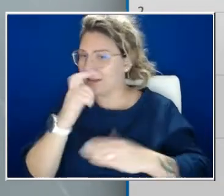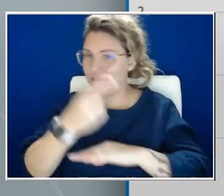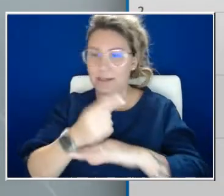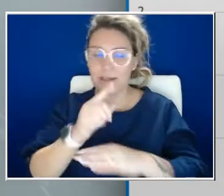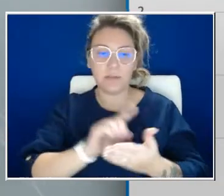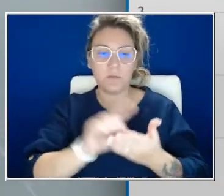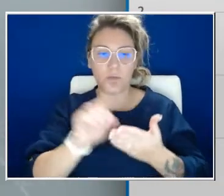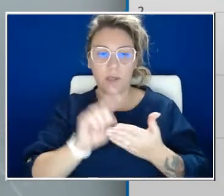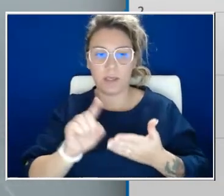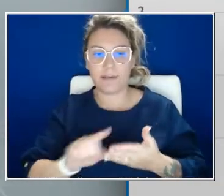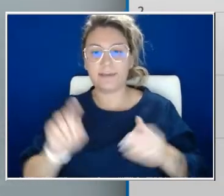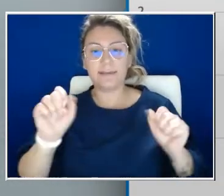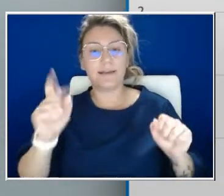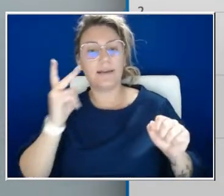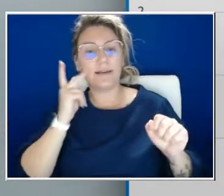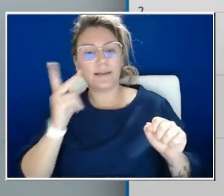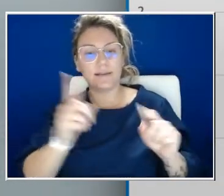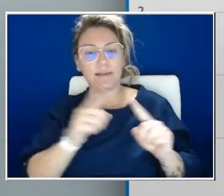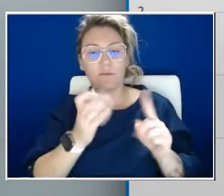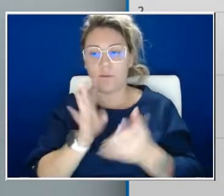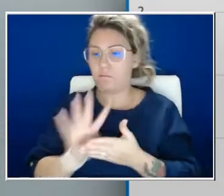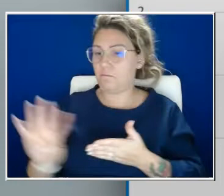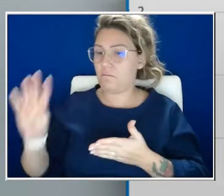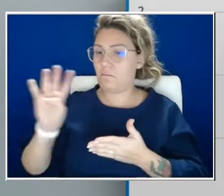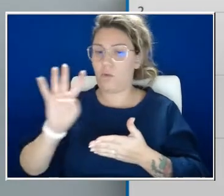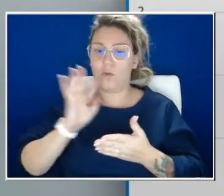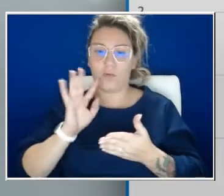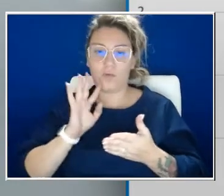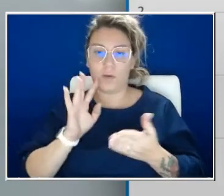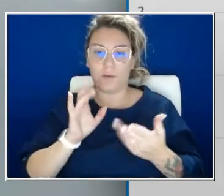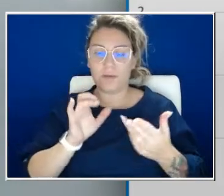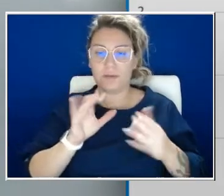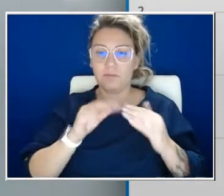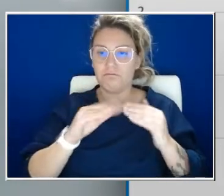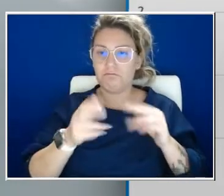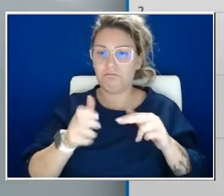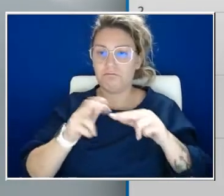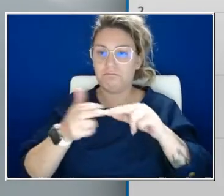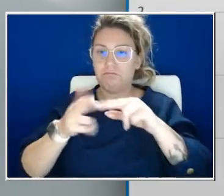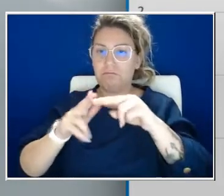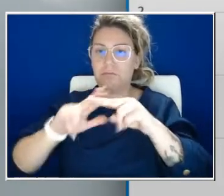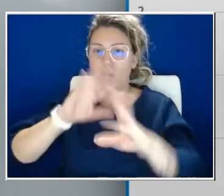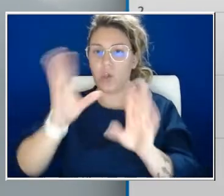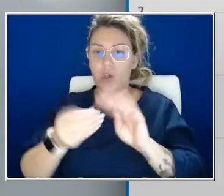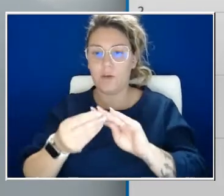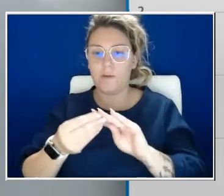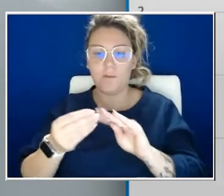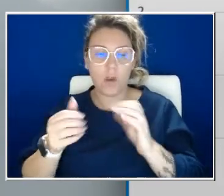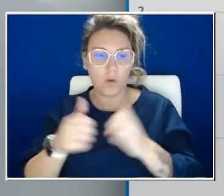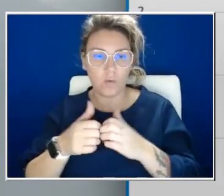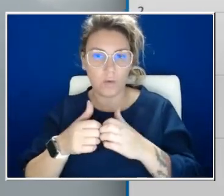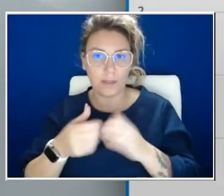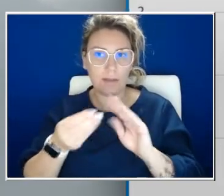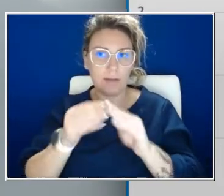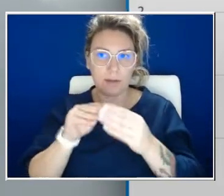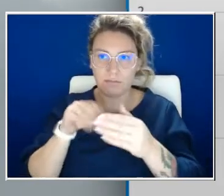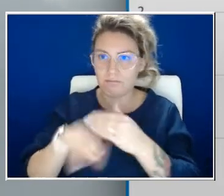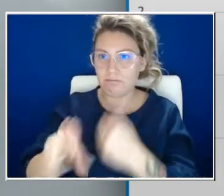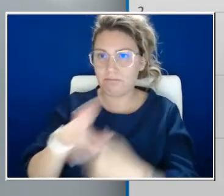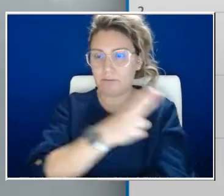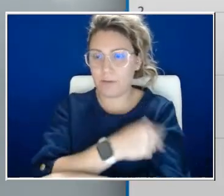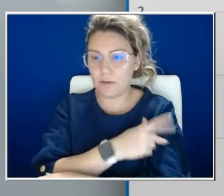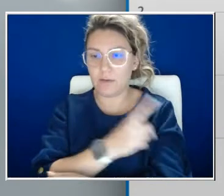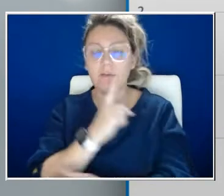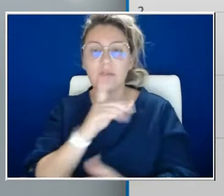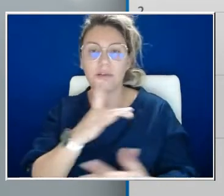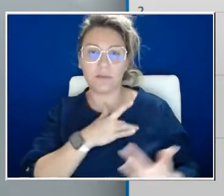see from 4 weeks ago, there was a steady trend up overall in the number of admissions for influenza. So that is